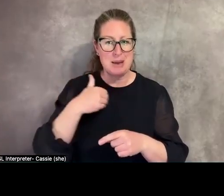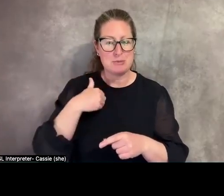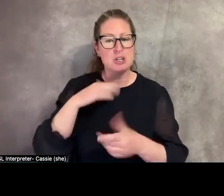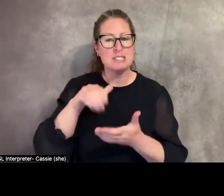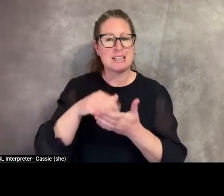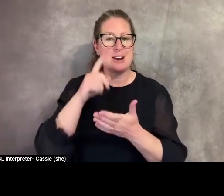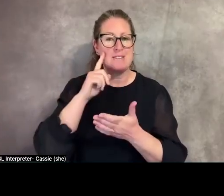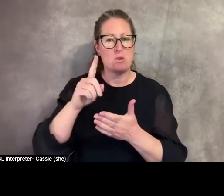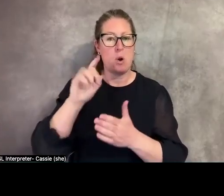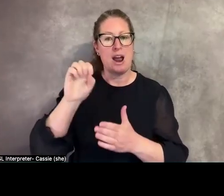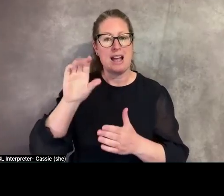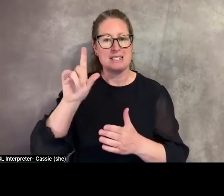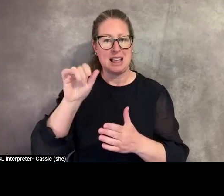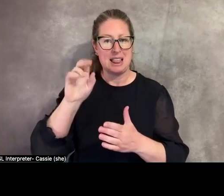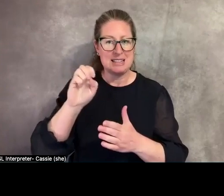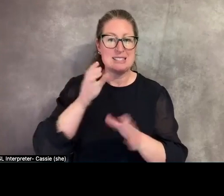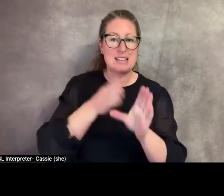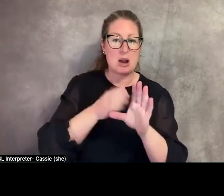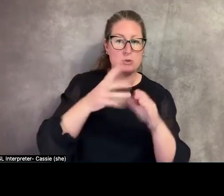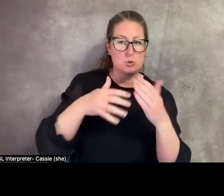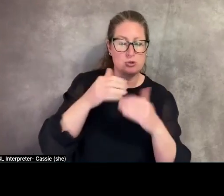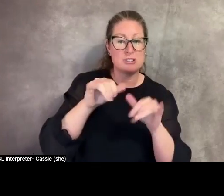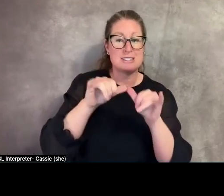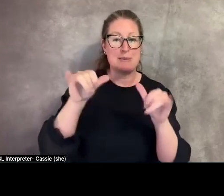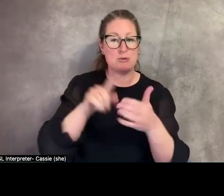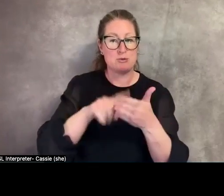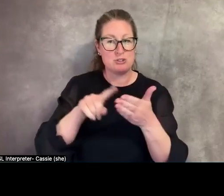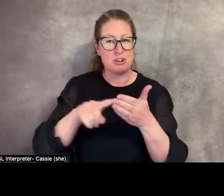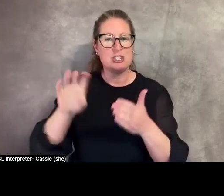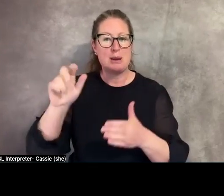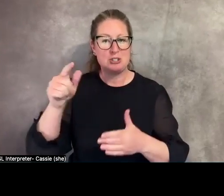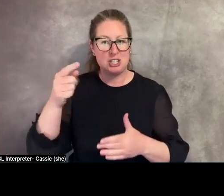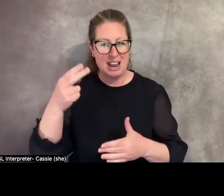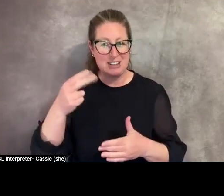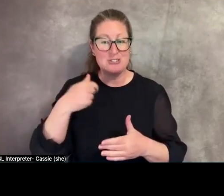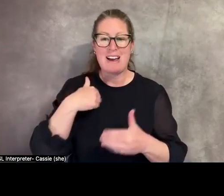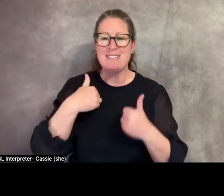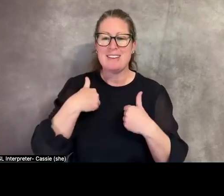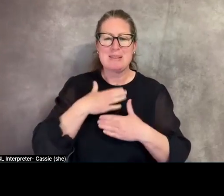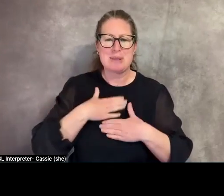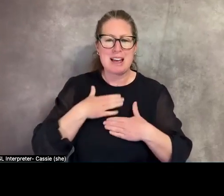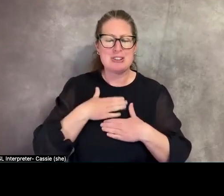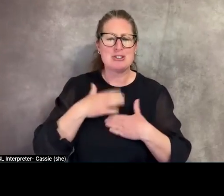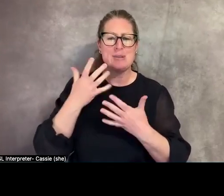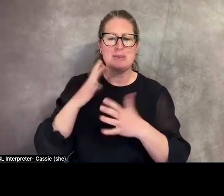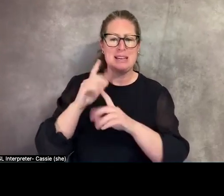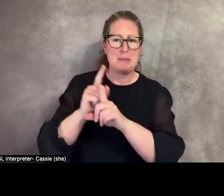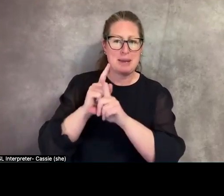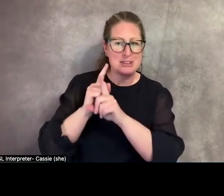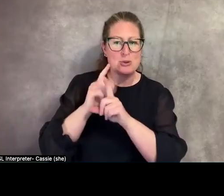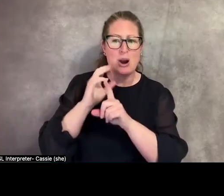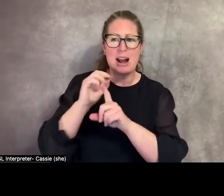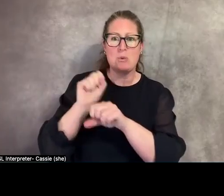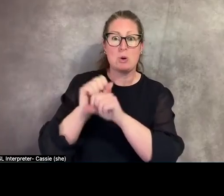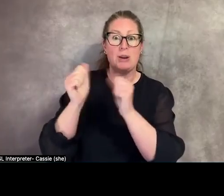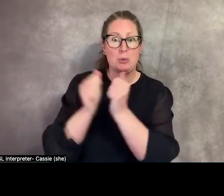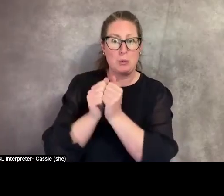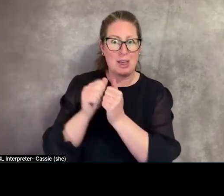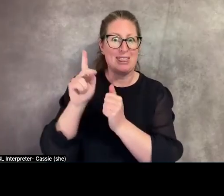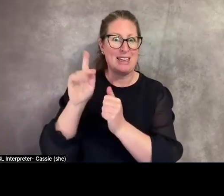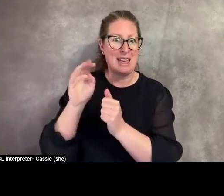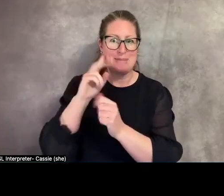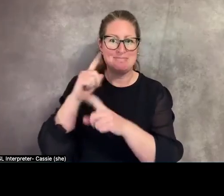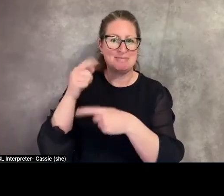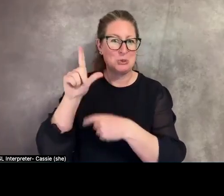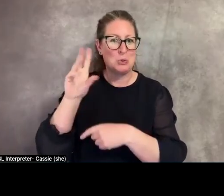Excellence for Psychosocial and Systemic Research at Mass General Hospital. I've had the pleasure of being mentored and working alongside Kim now for